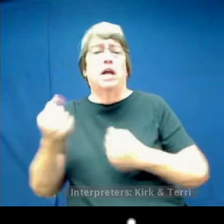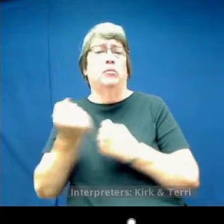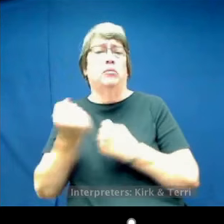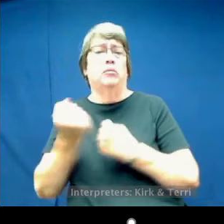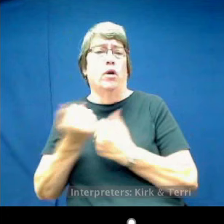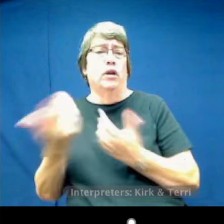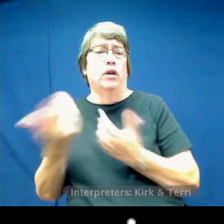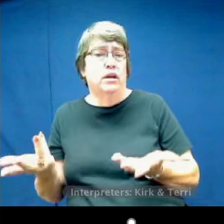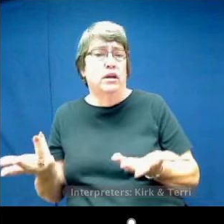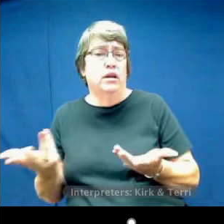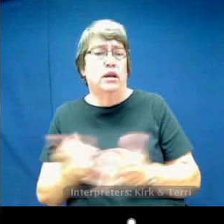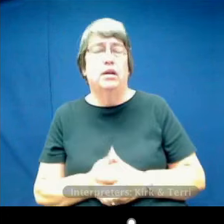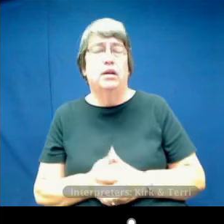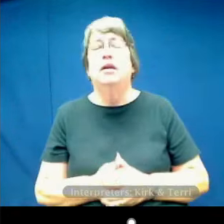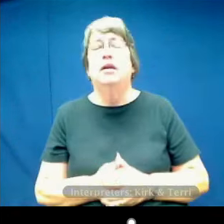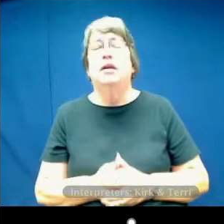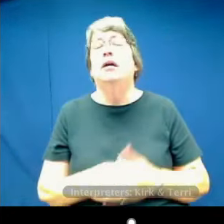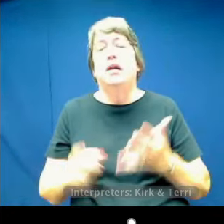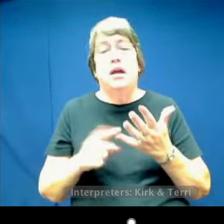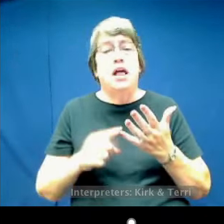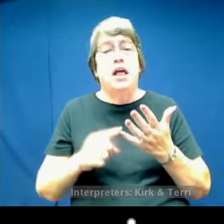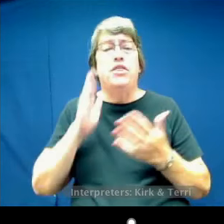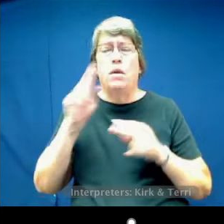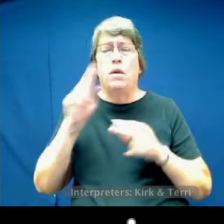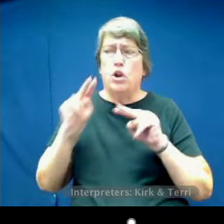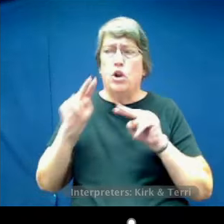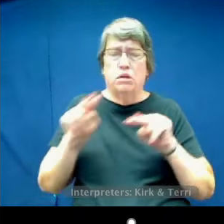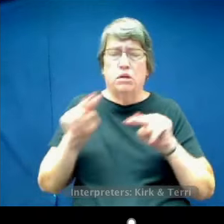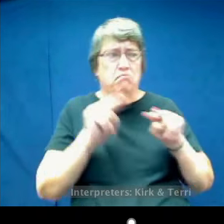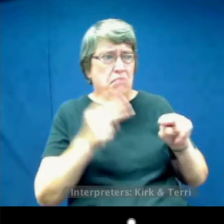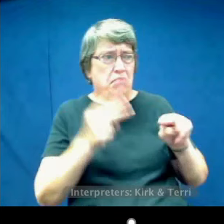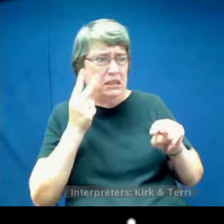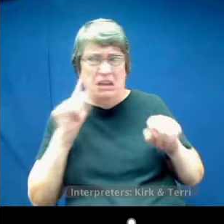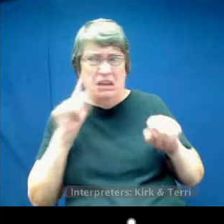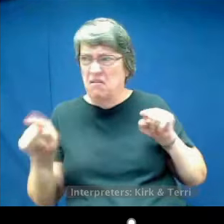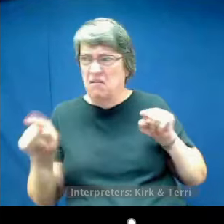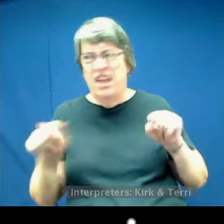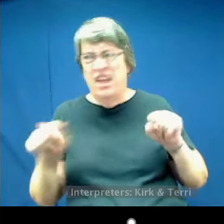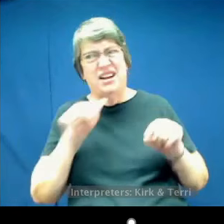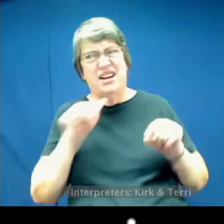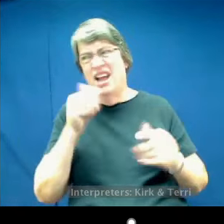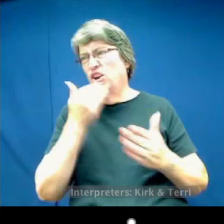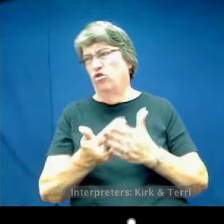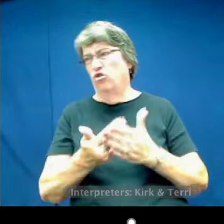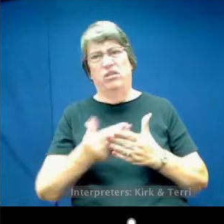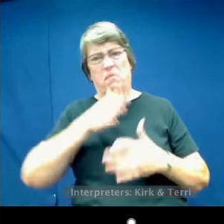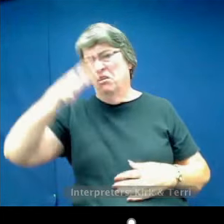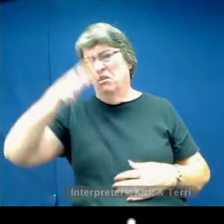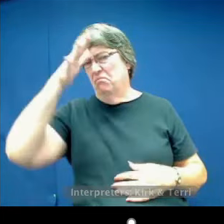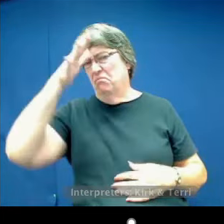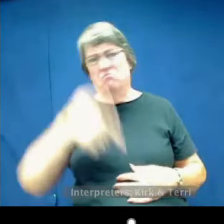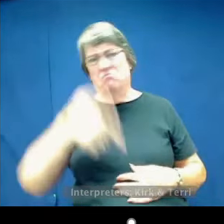at whether one parent is unfit or fit. And importantly, and particularly